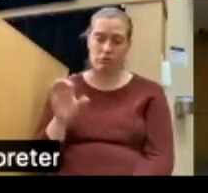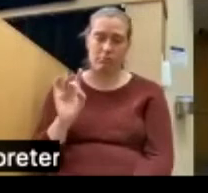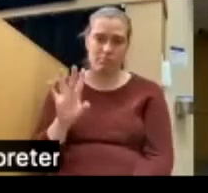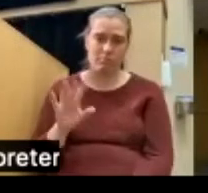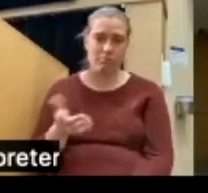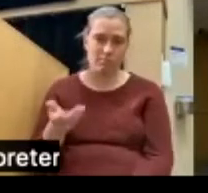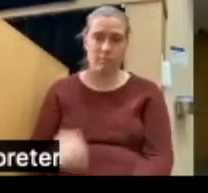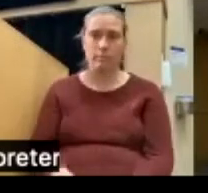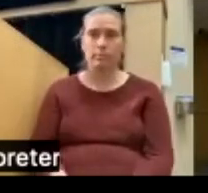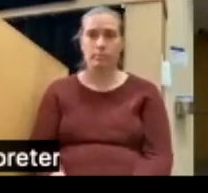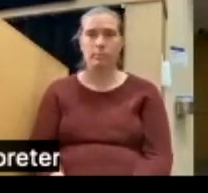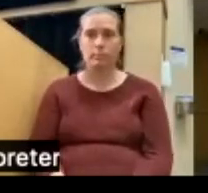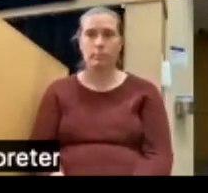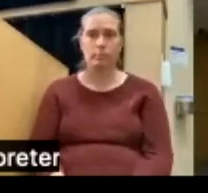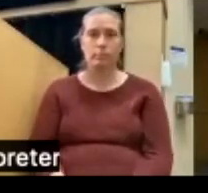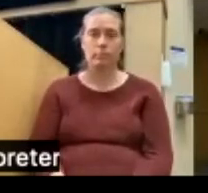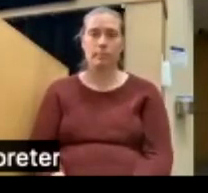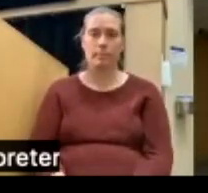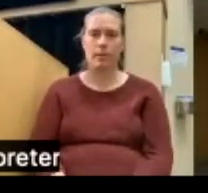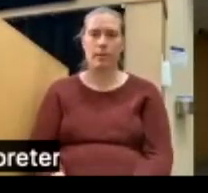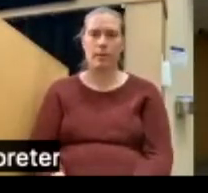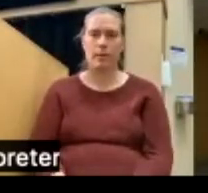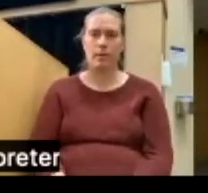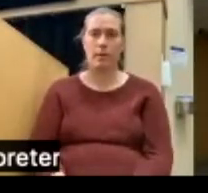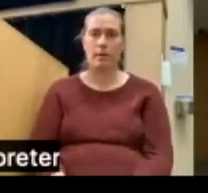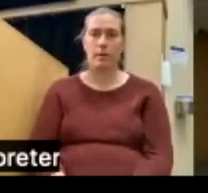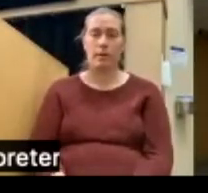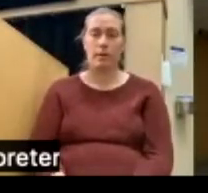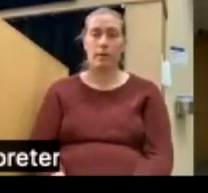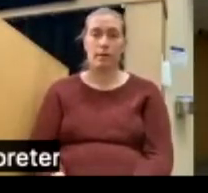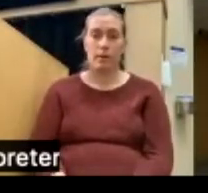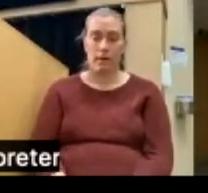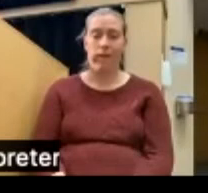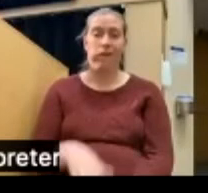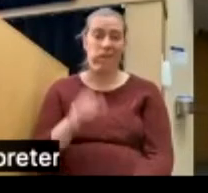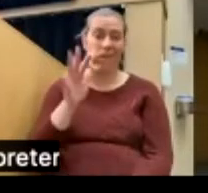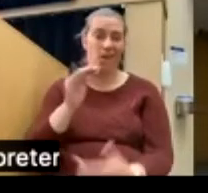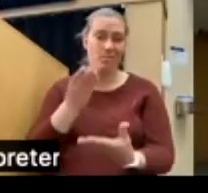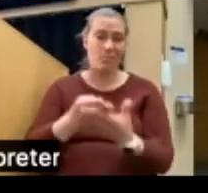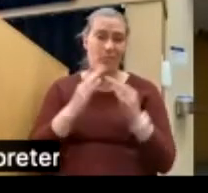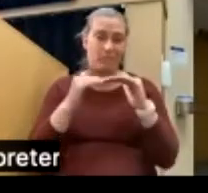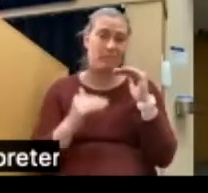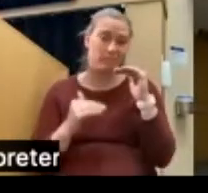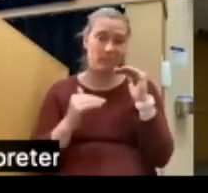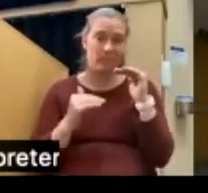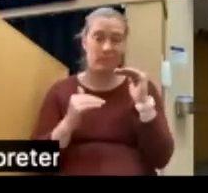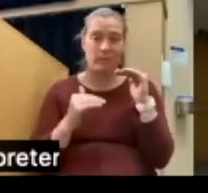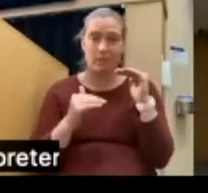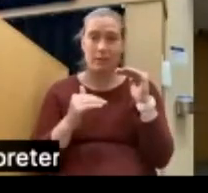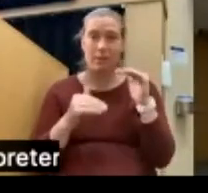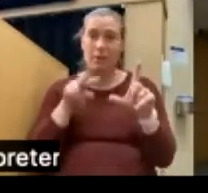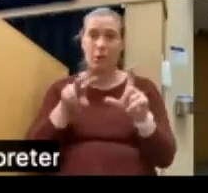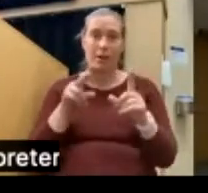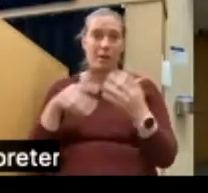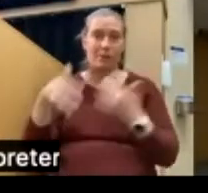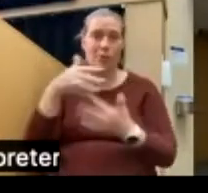unfortunately. And this graph speaks to those inequalities that when you look at the social gradient of